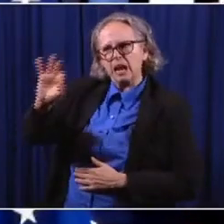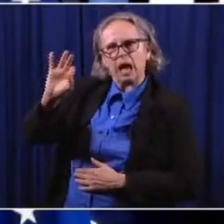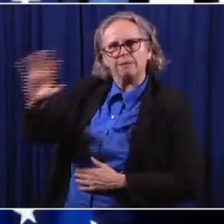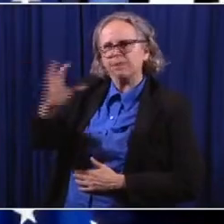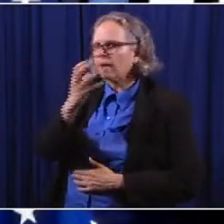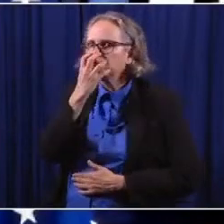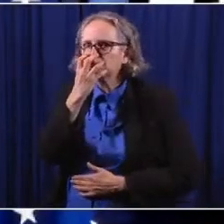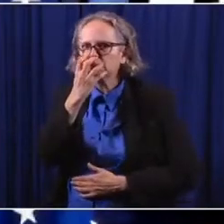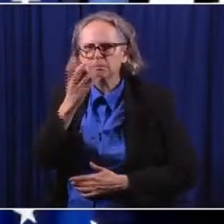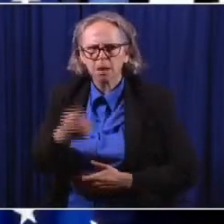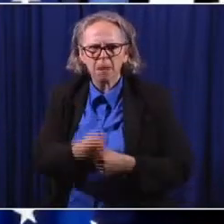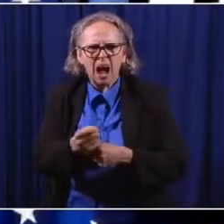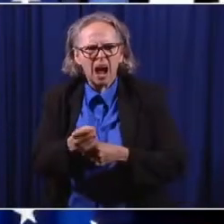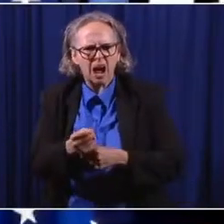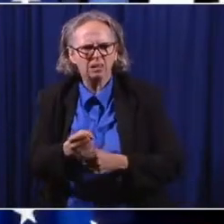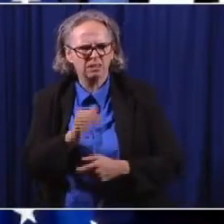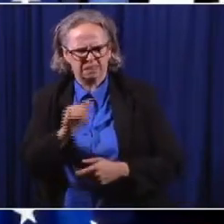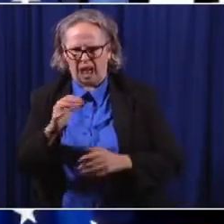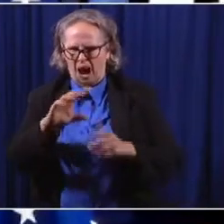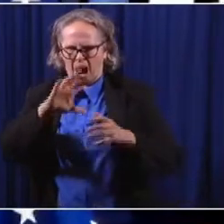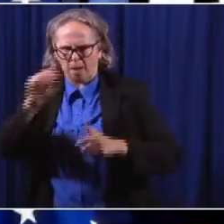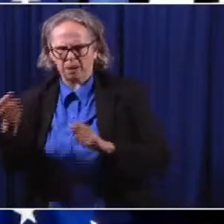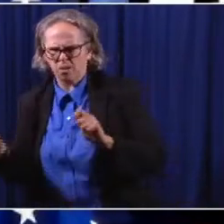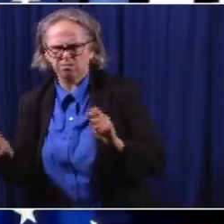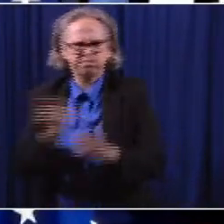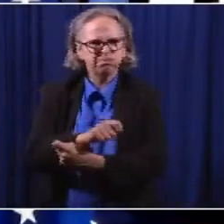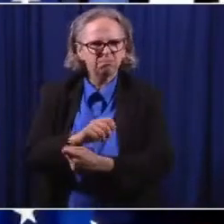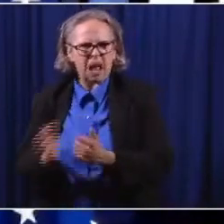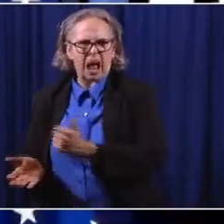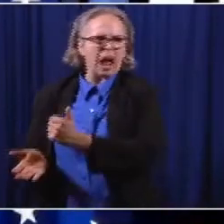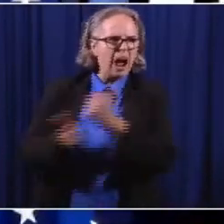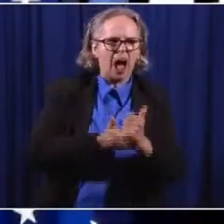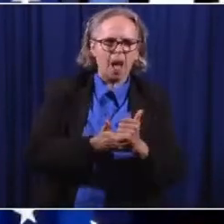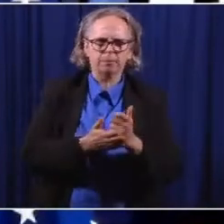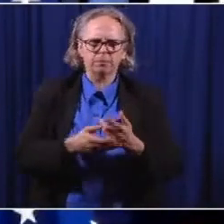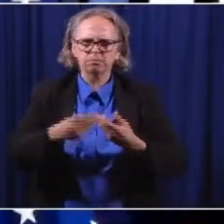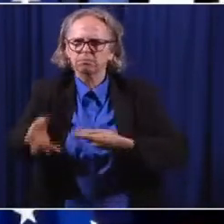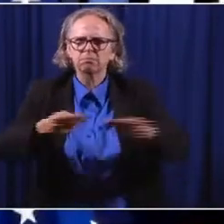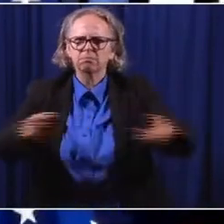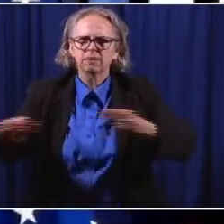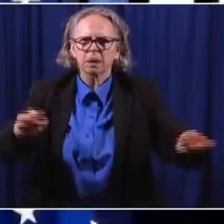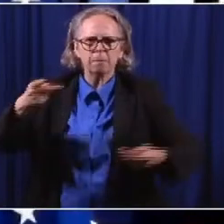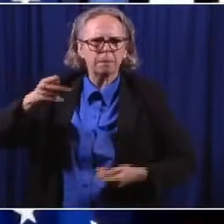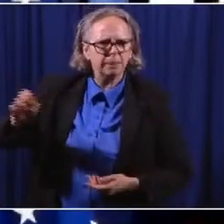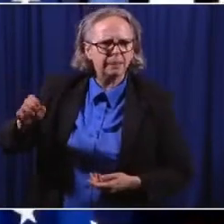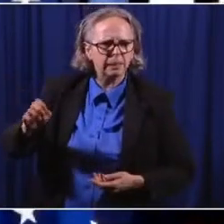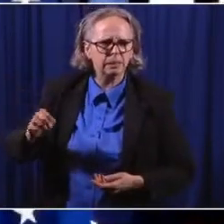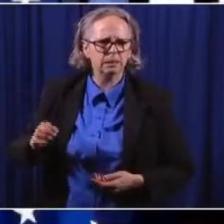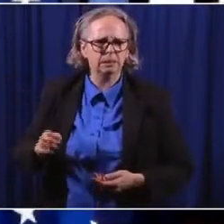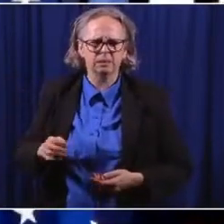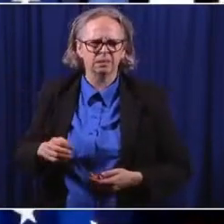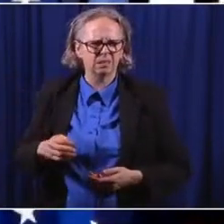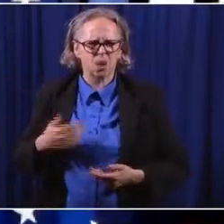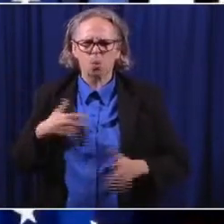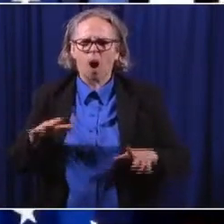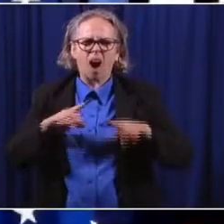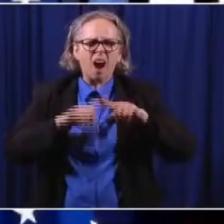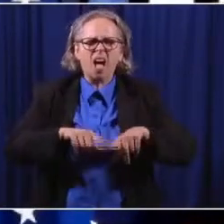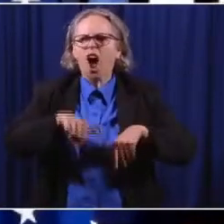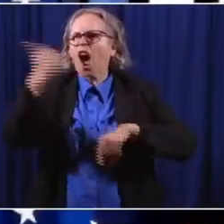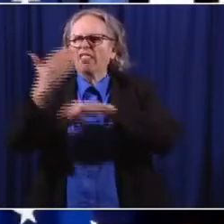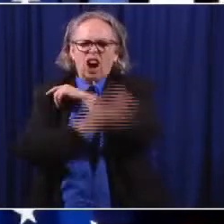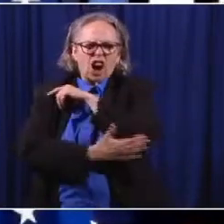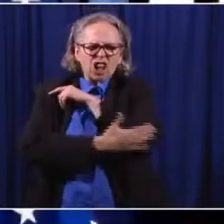and making sure we have adequate PPE. And we know we don't want to rely on a international supply chain. We want to